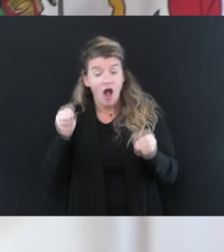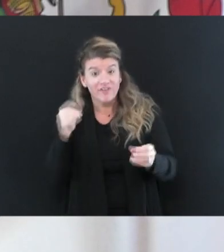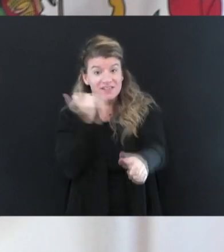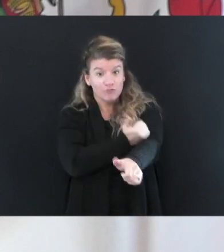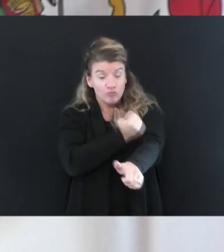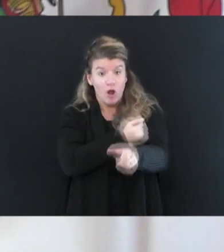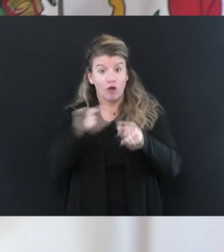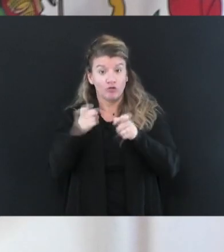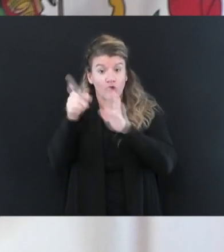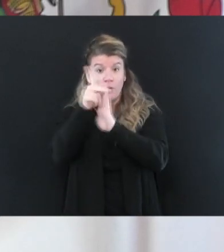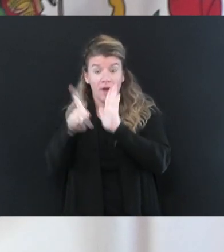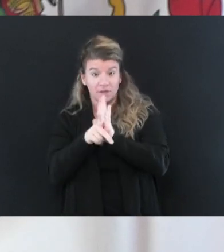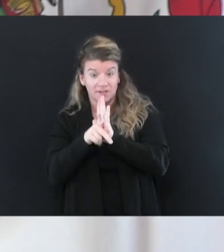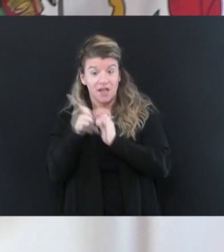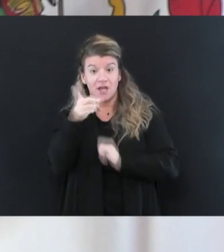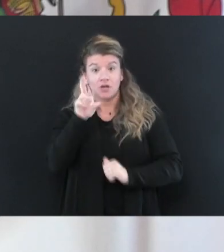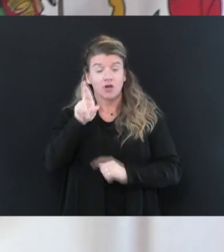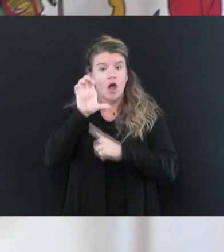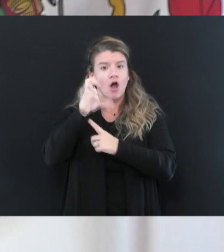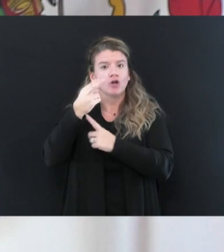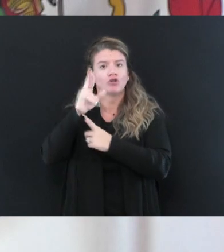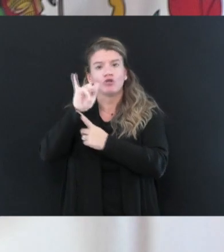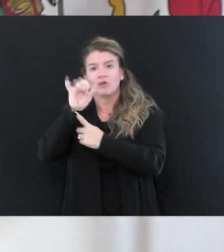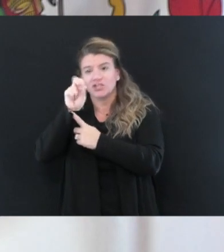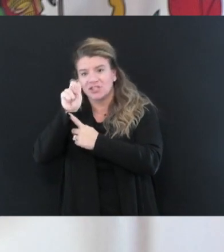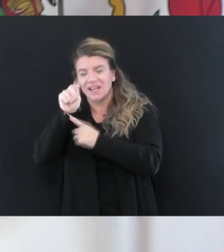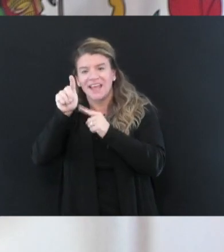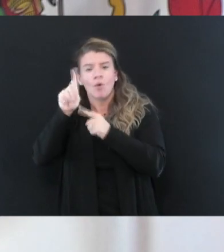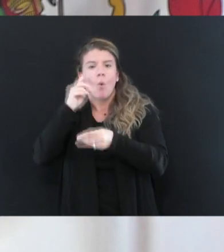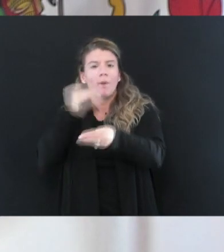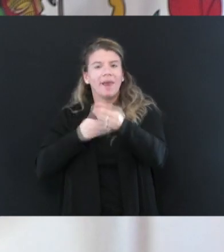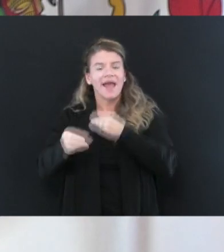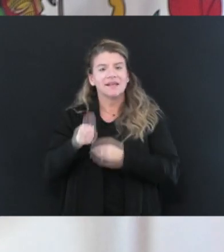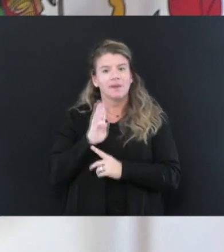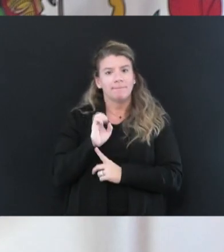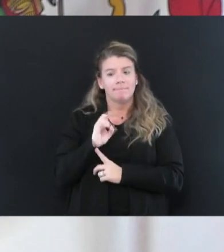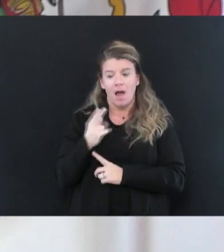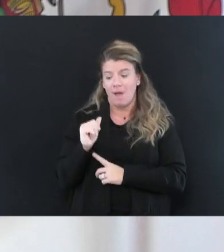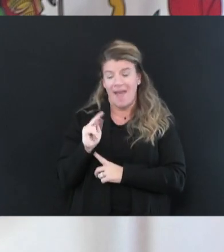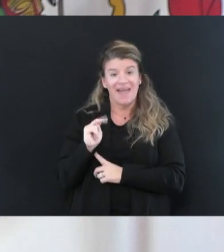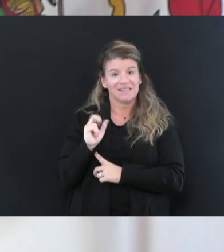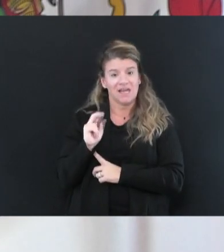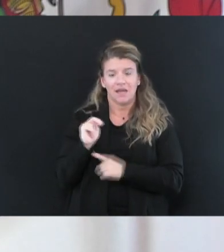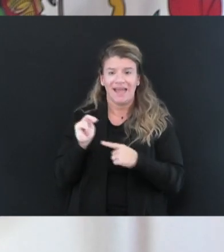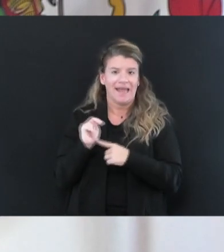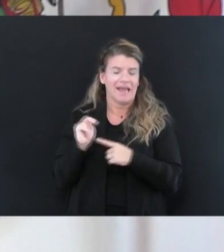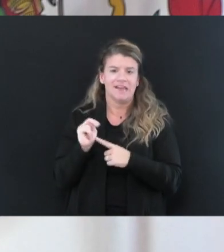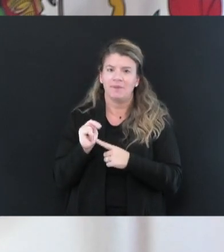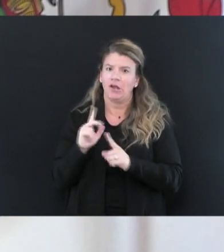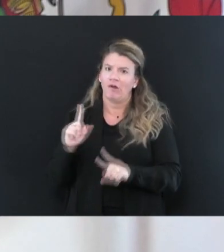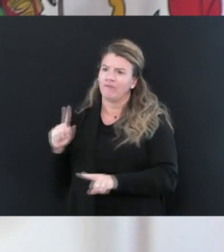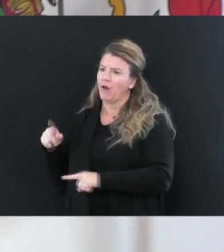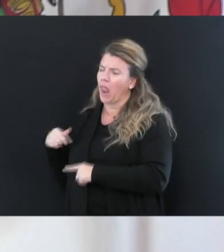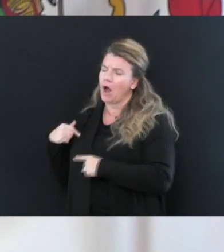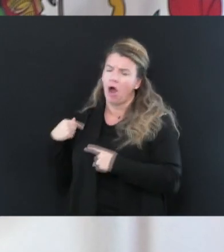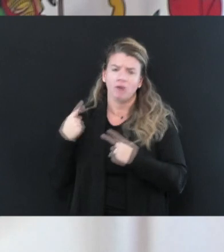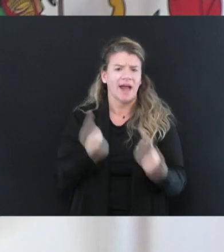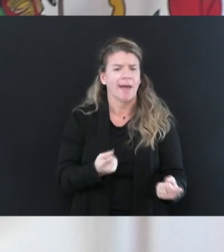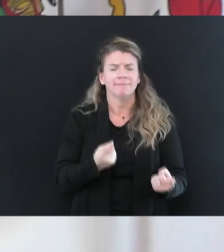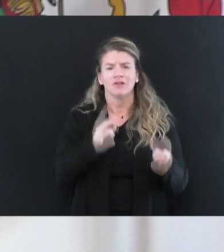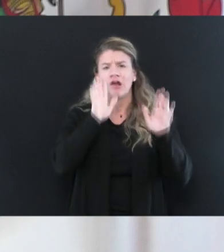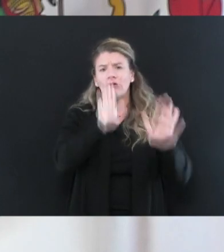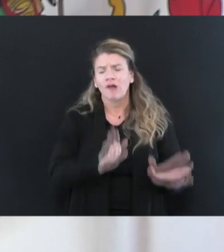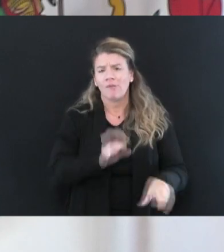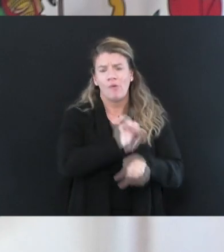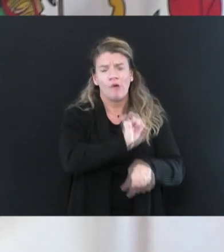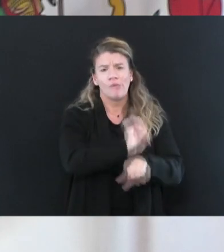Policy. Dr. Christensen replaces Bob Hansen, and Bob has been with us a long time. He has done incredible work. We're going to miss